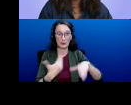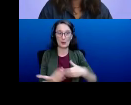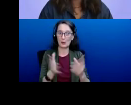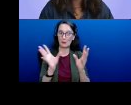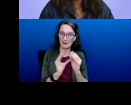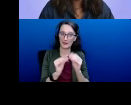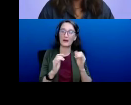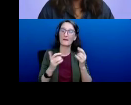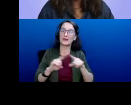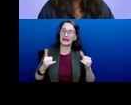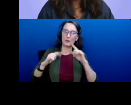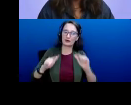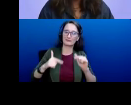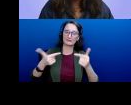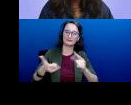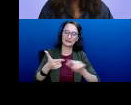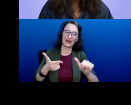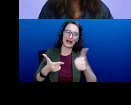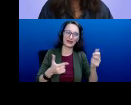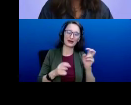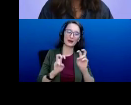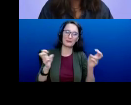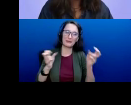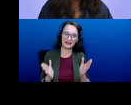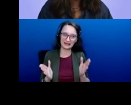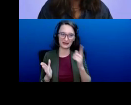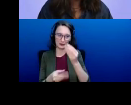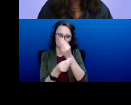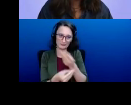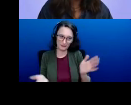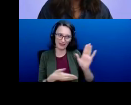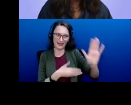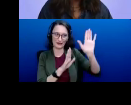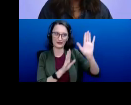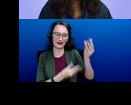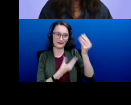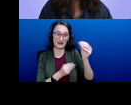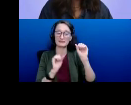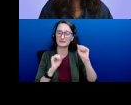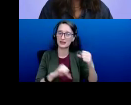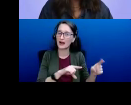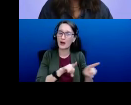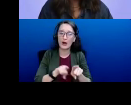information. So contact and resources, you can always contact us at Ability Tools.